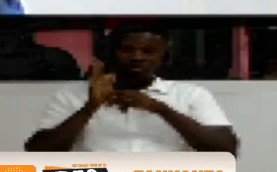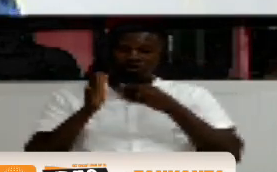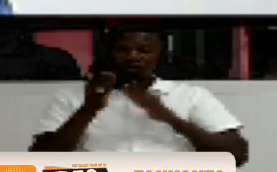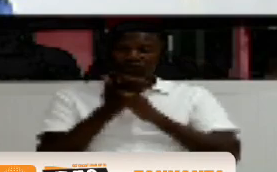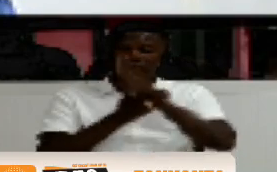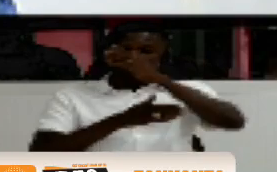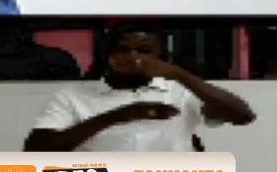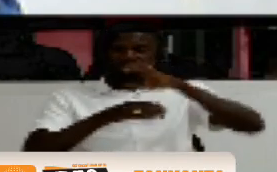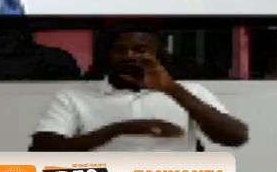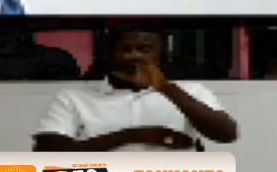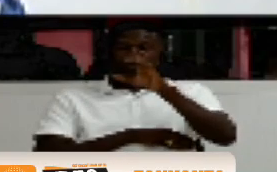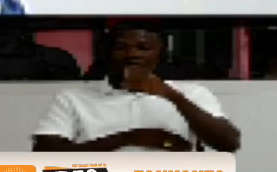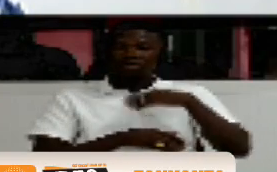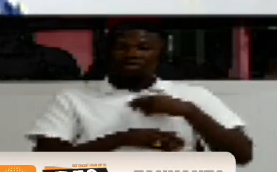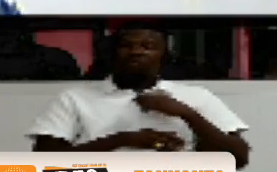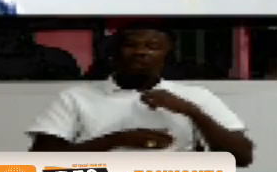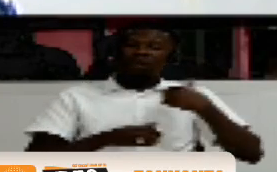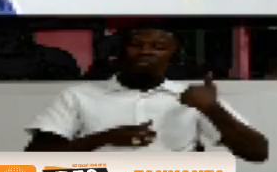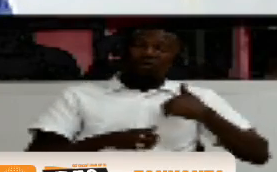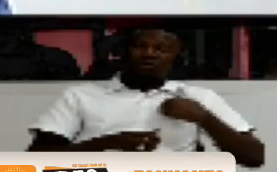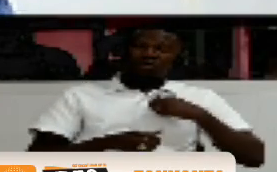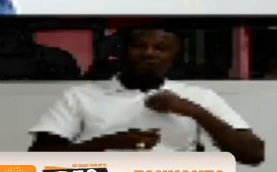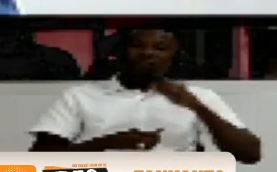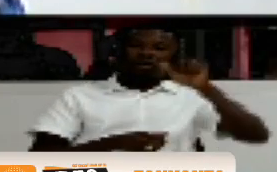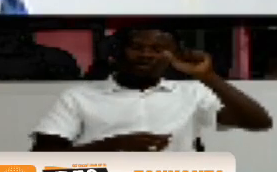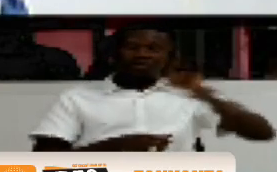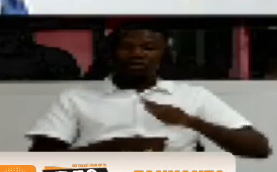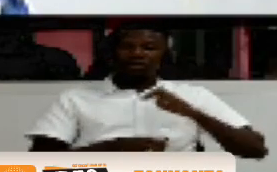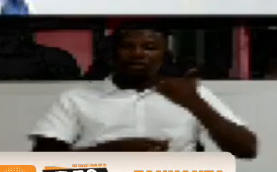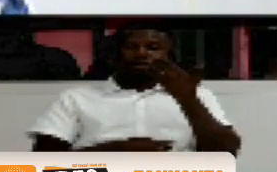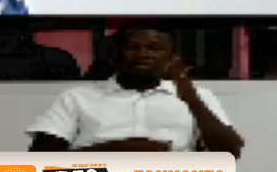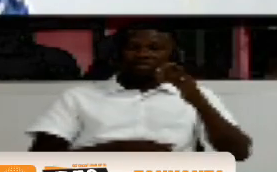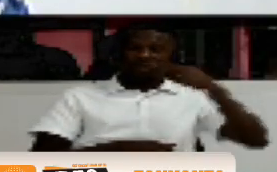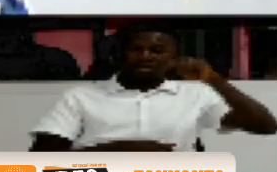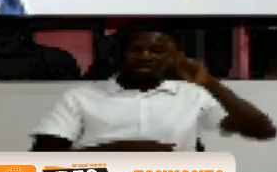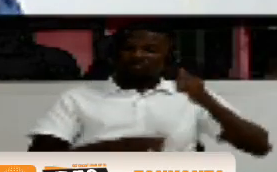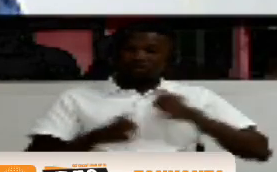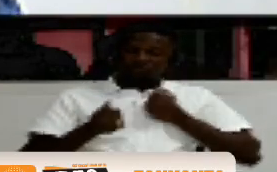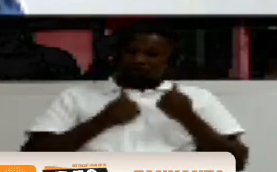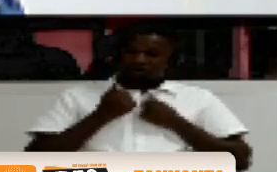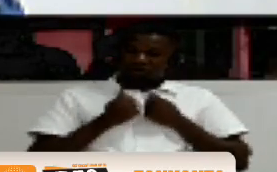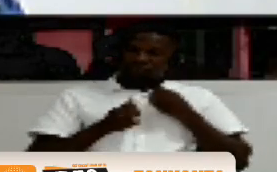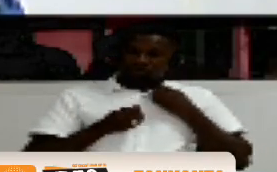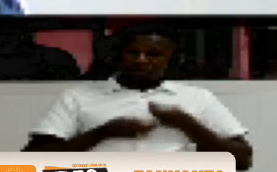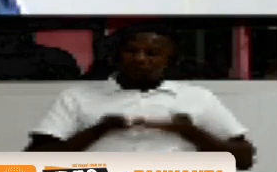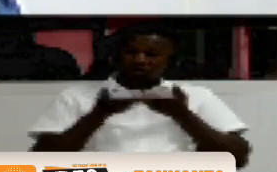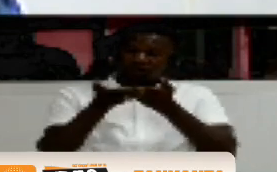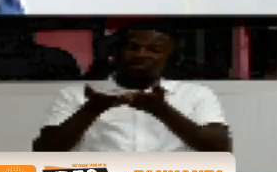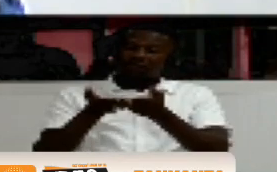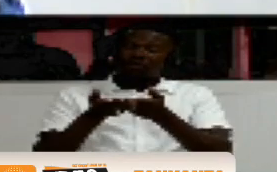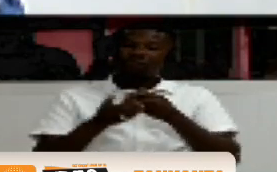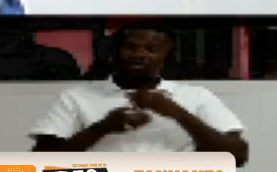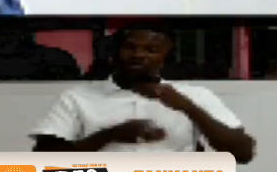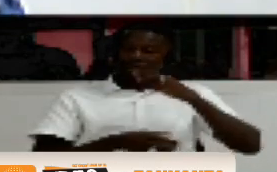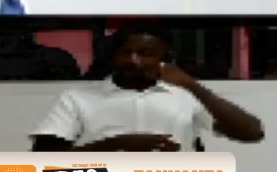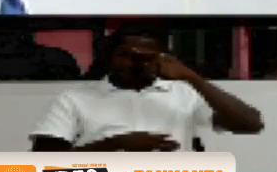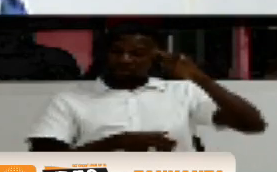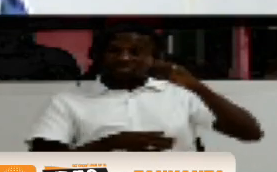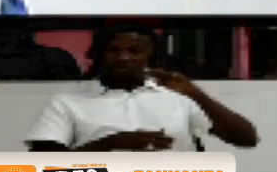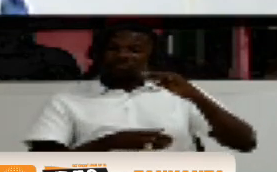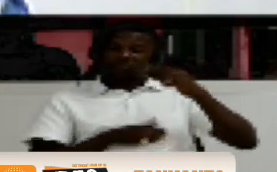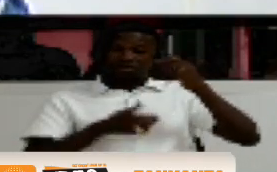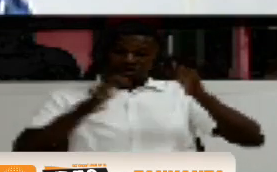As victims of April 10th, 11, we submitted a petition to the Attorney General and